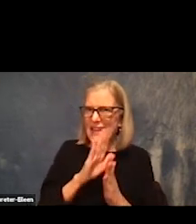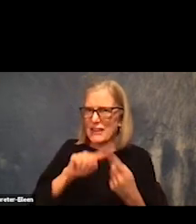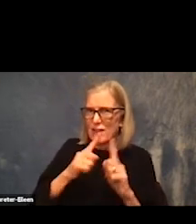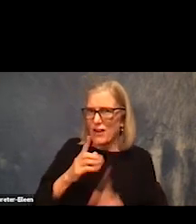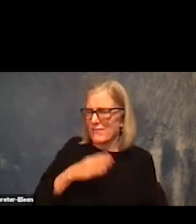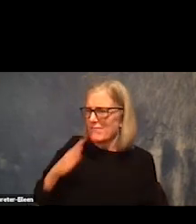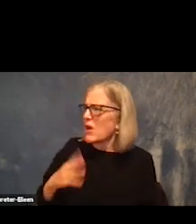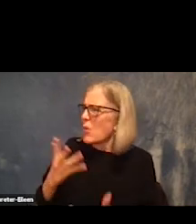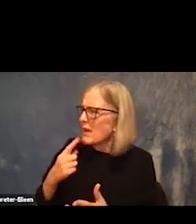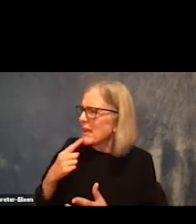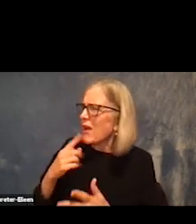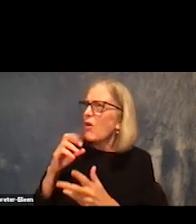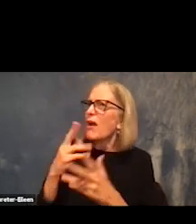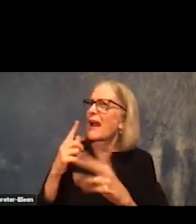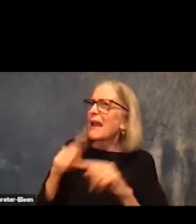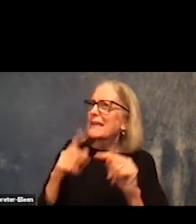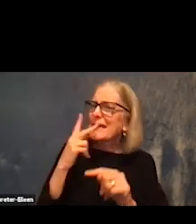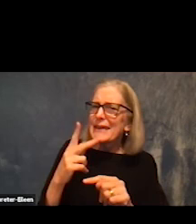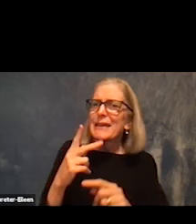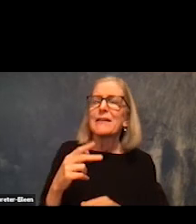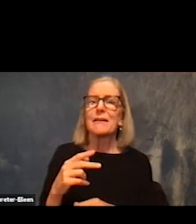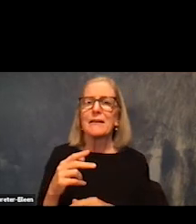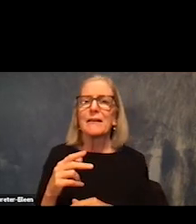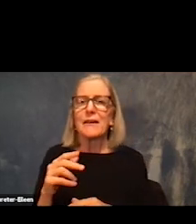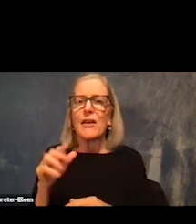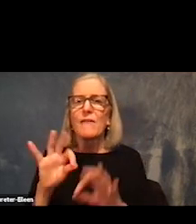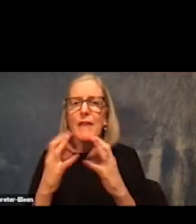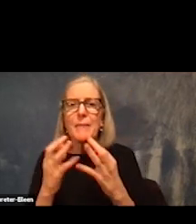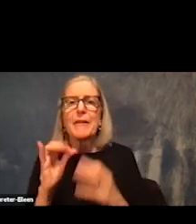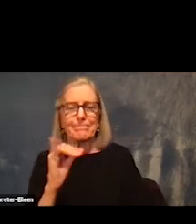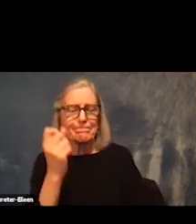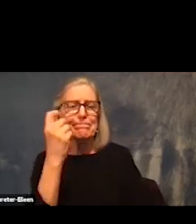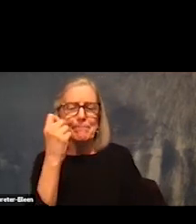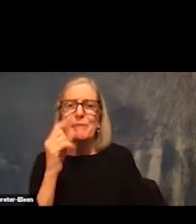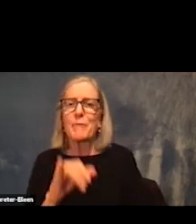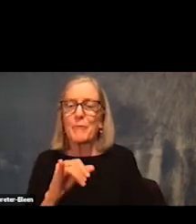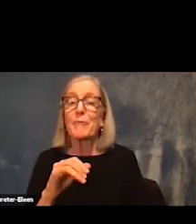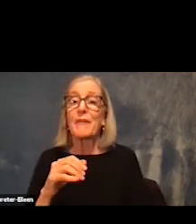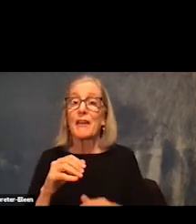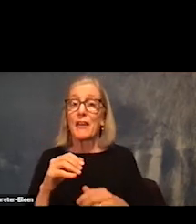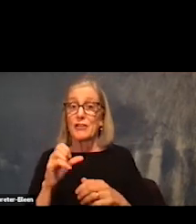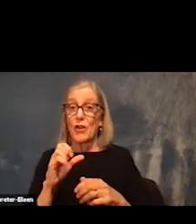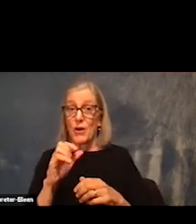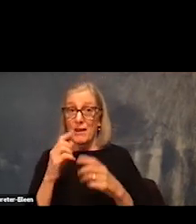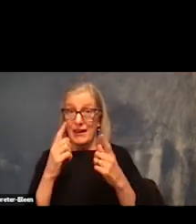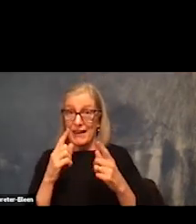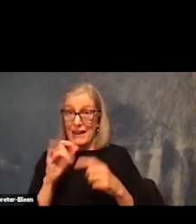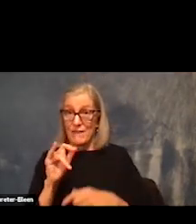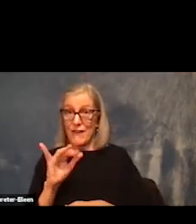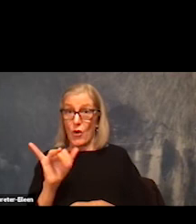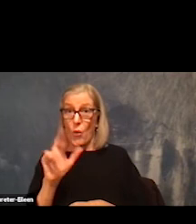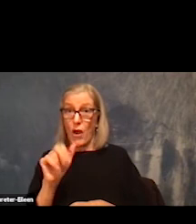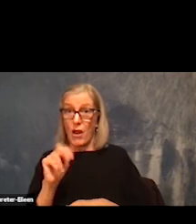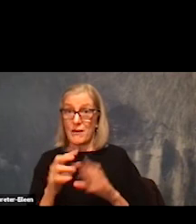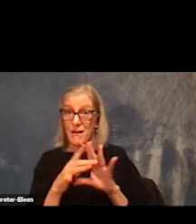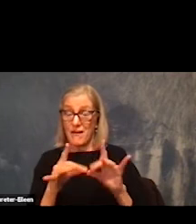home complaining that he couldn't see the demonstration or he didn't understand what he was supposed to do, they encouraged him to advocate for himself